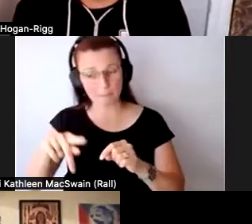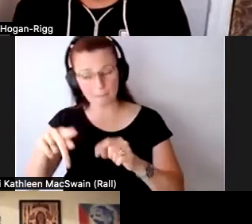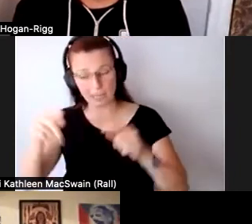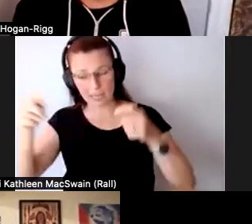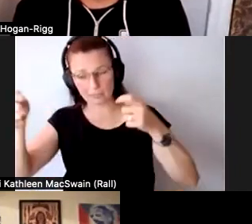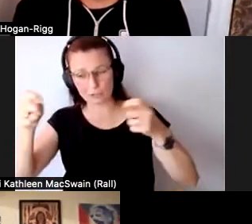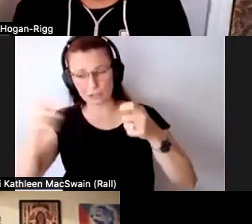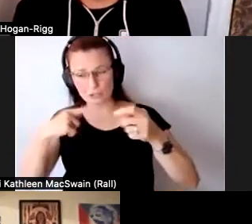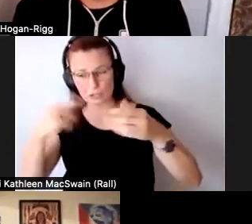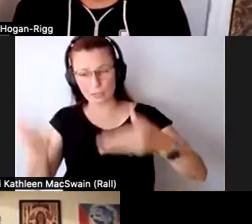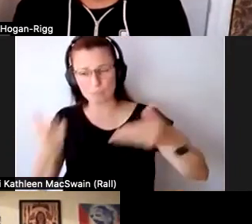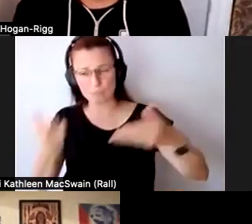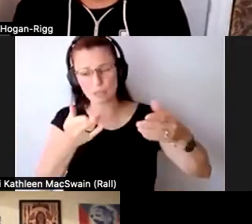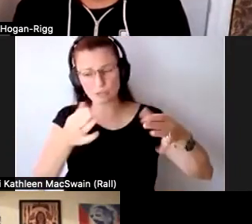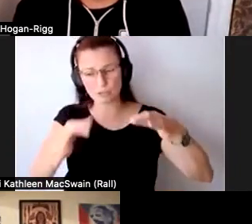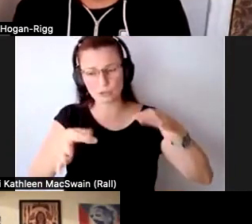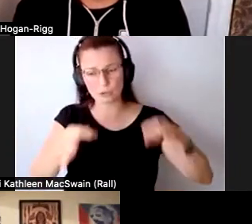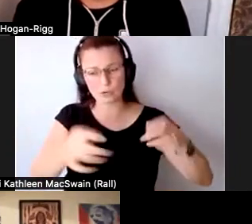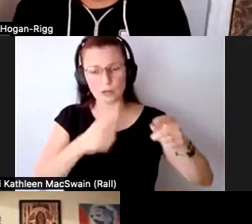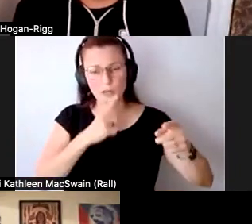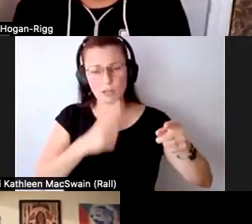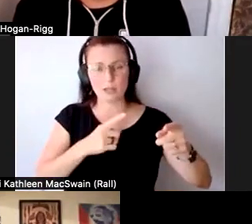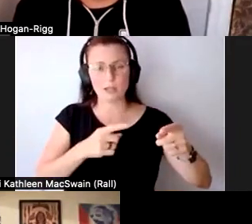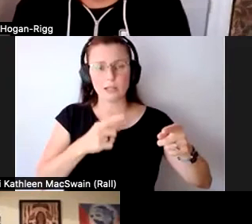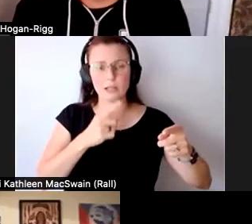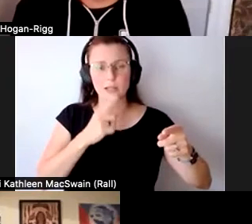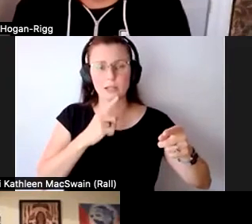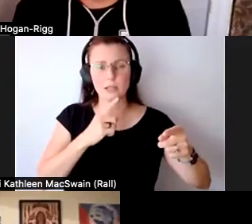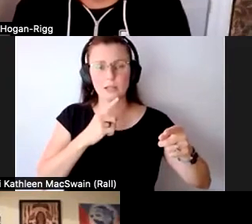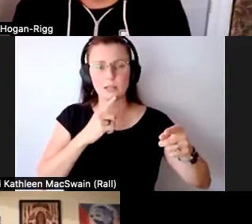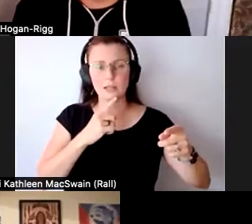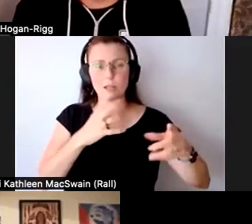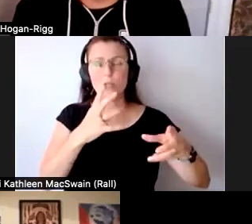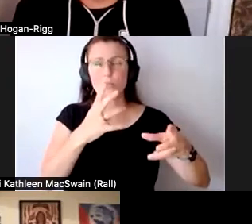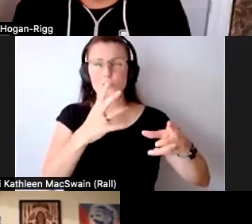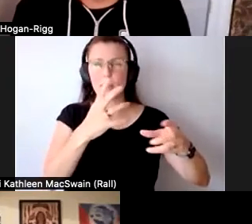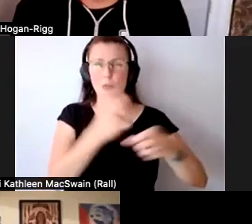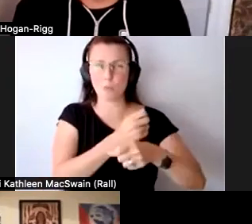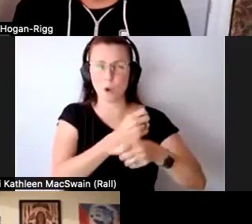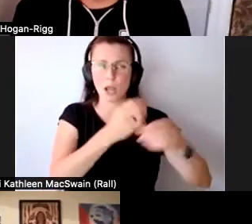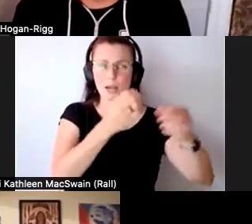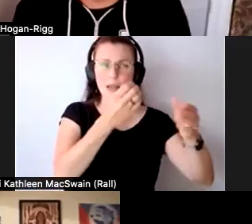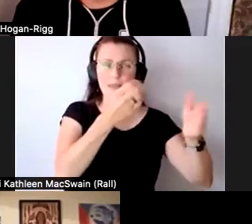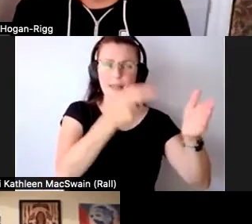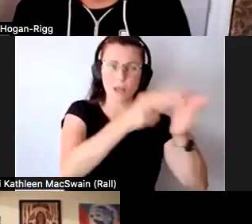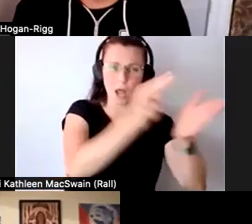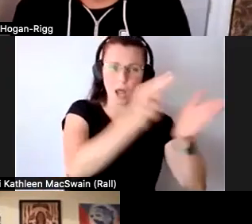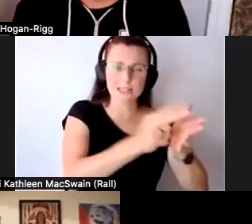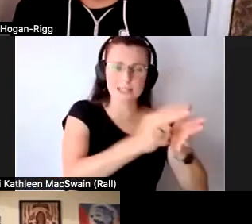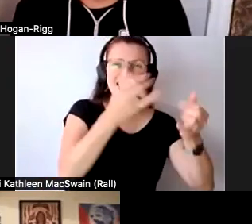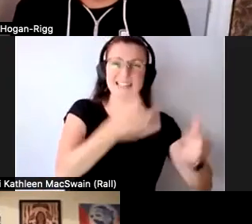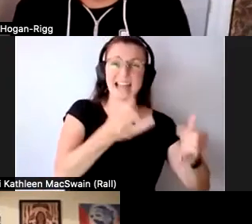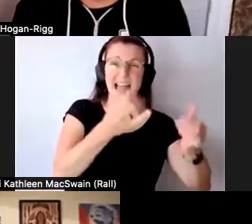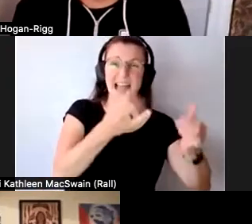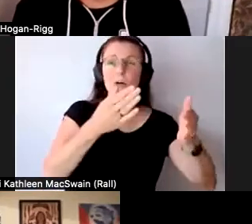program won at the lower court, lost at the appeals court, and they're now in settlement discussions with the Department of Justice. So the DOJ federally is evaluating